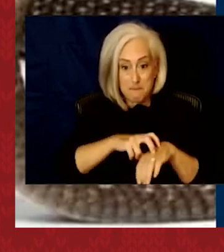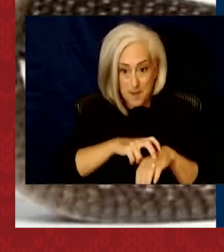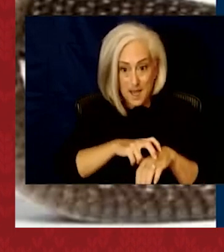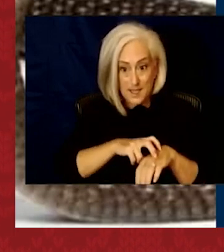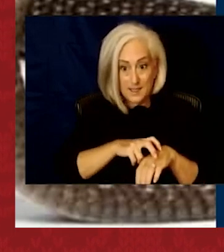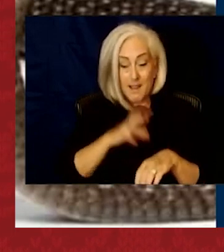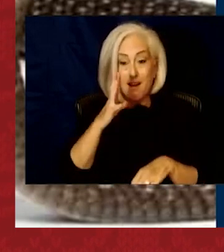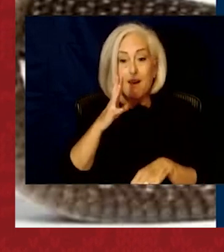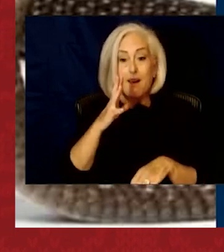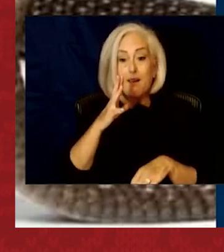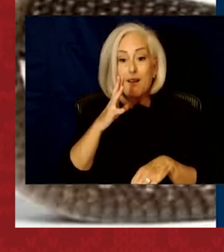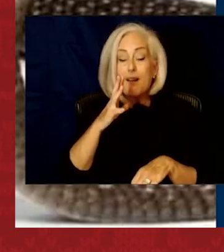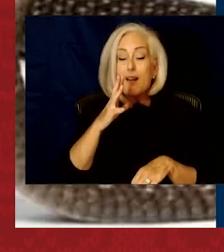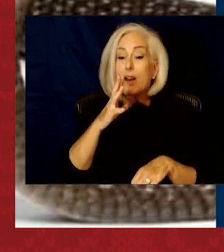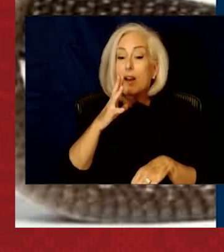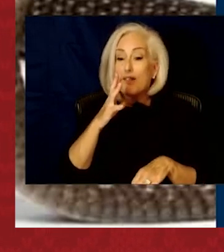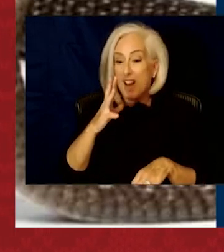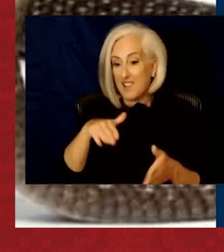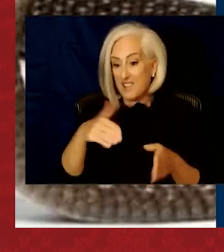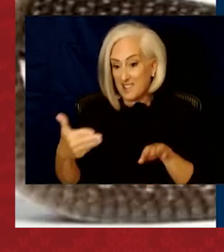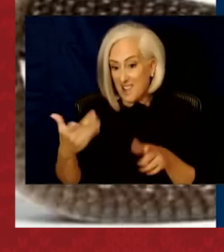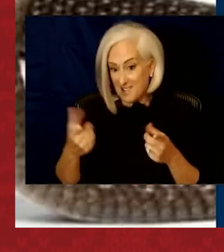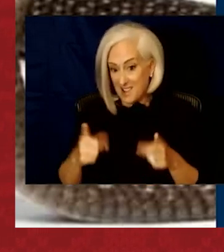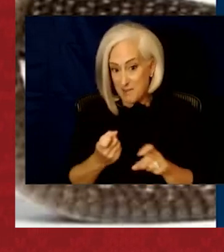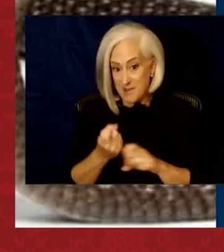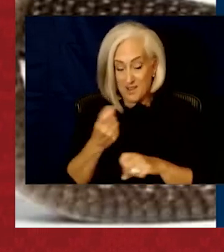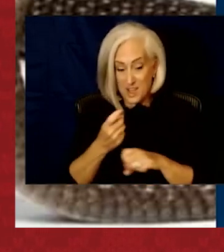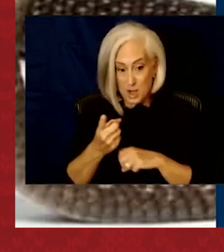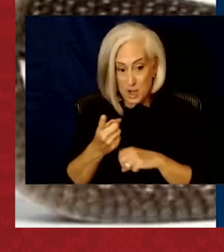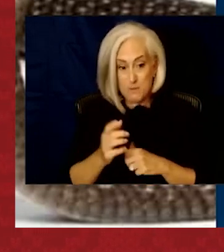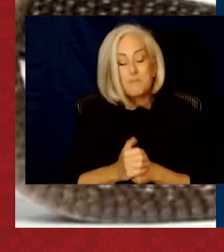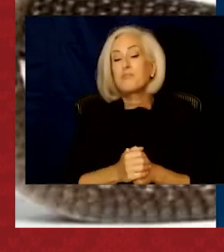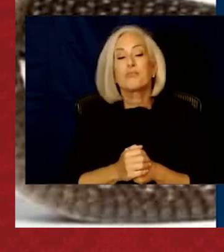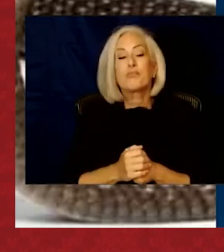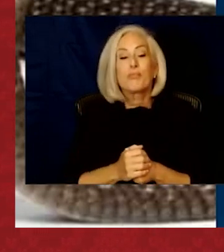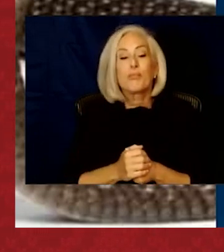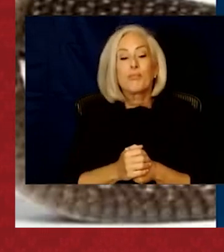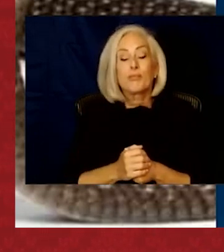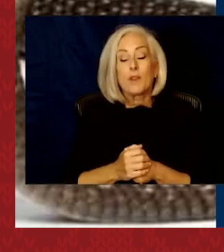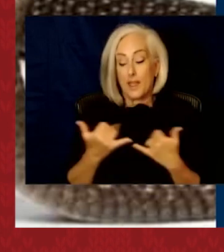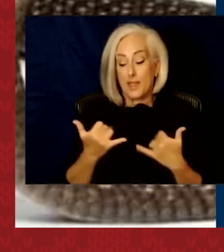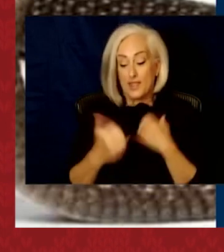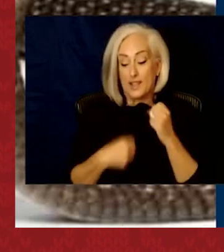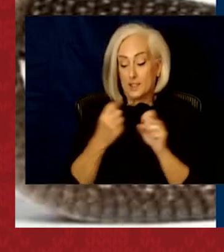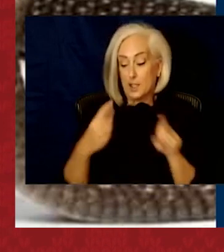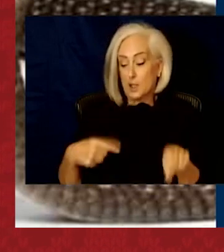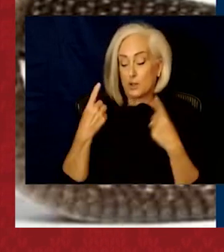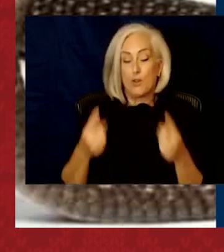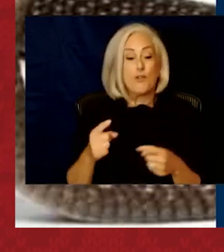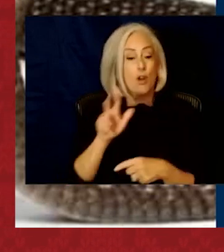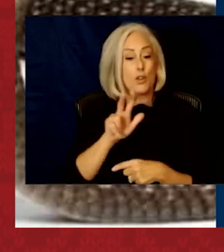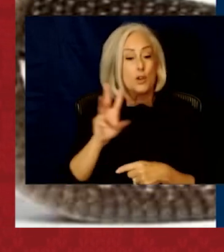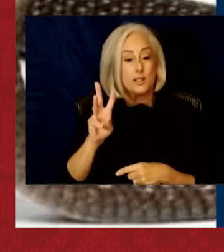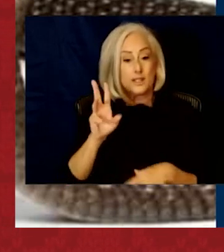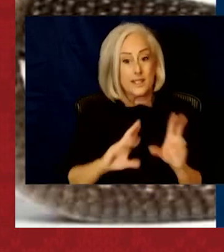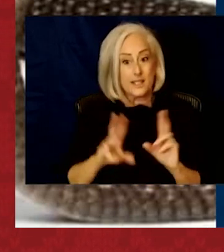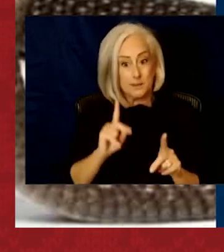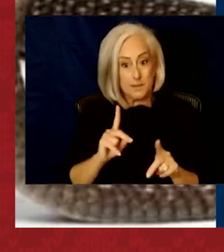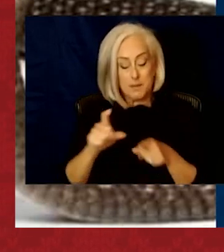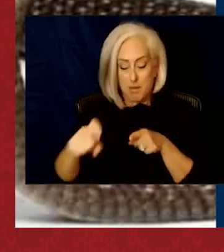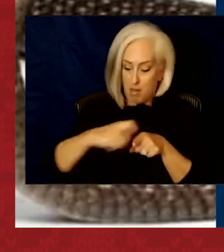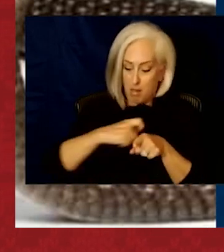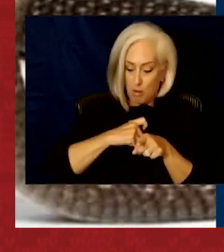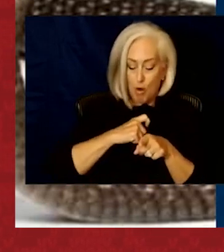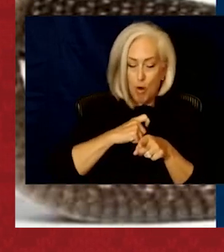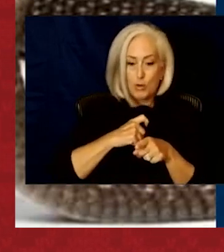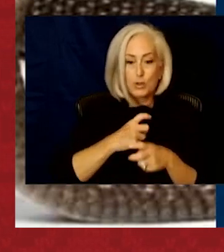deaths. In Kansas so far this year, we've had 36 calls from across the state to the Poison Control Center about snake bites. A